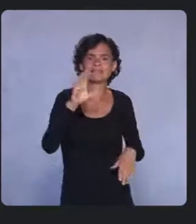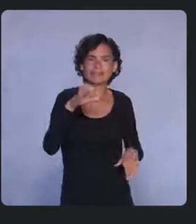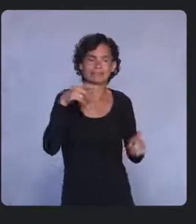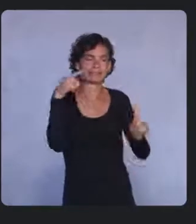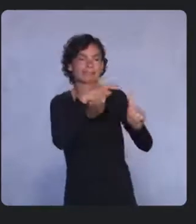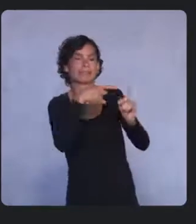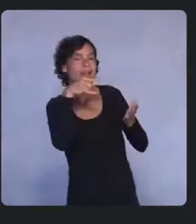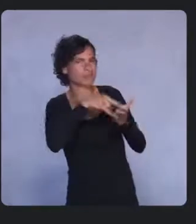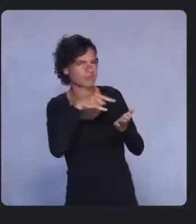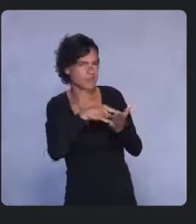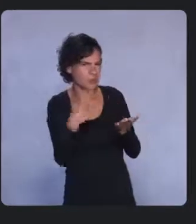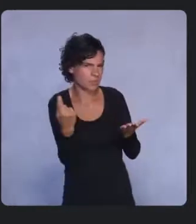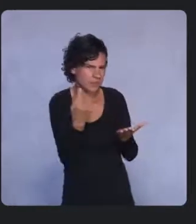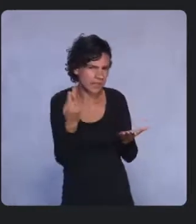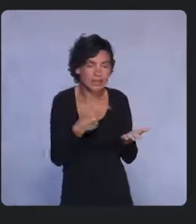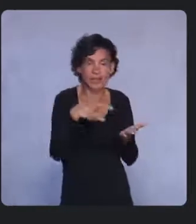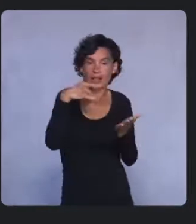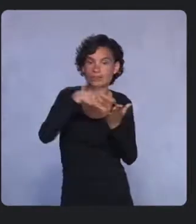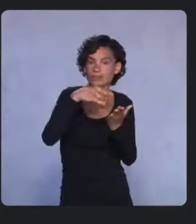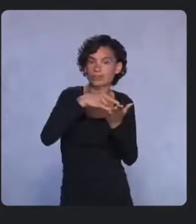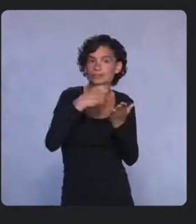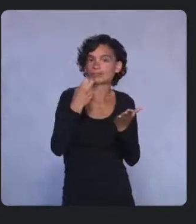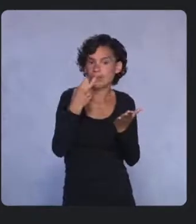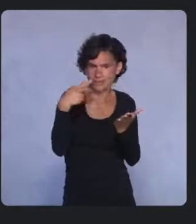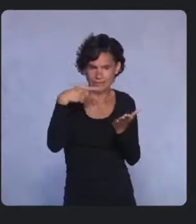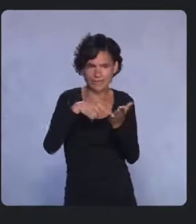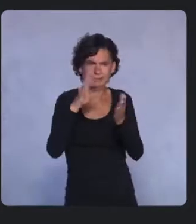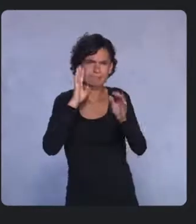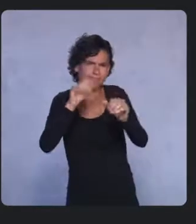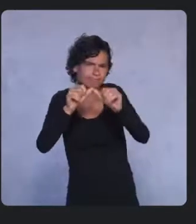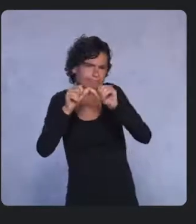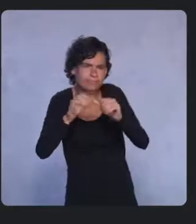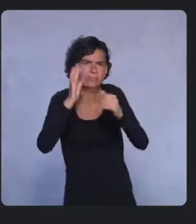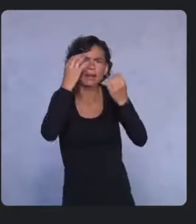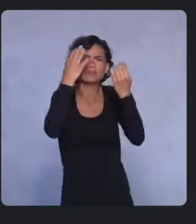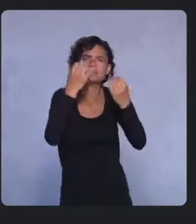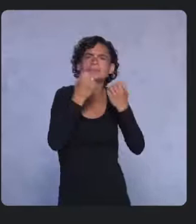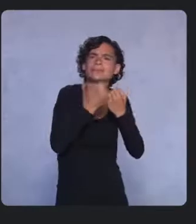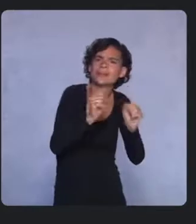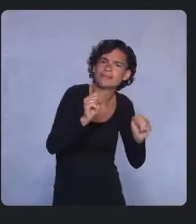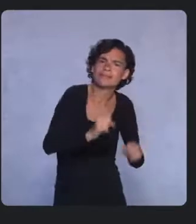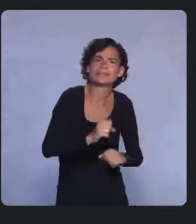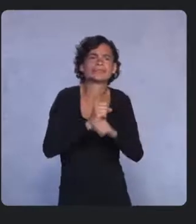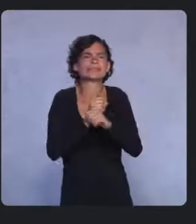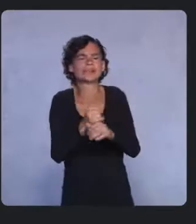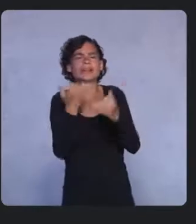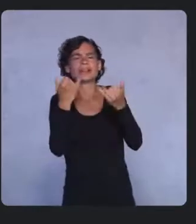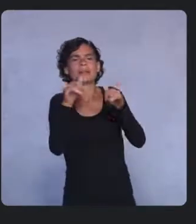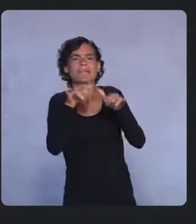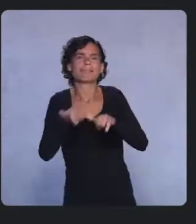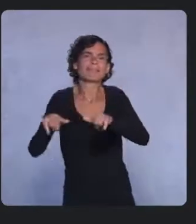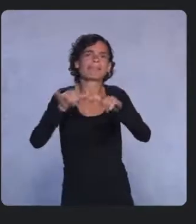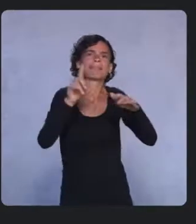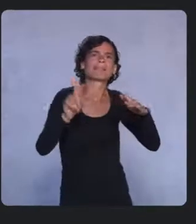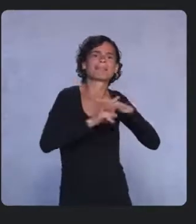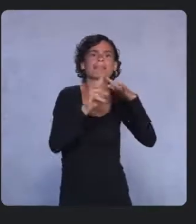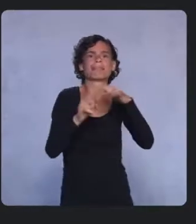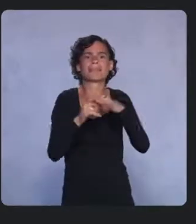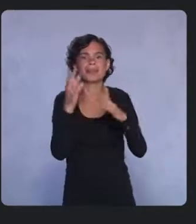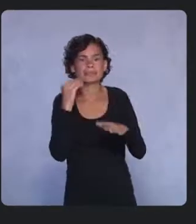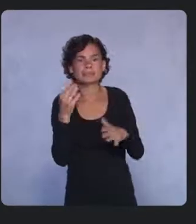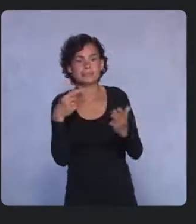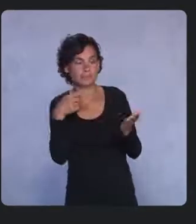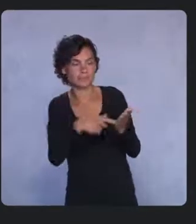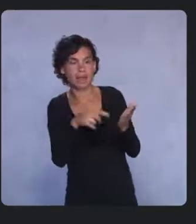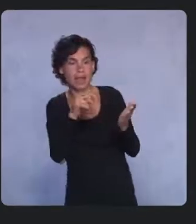even further to keep your information safe. Let's start with a common experience, granting an app access